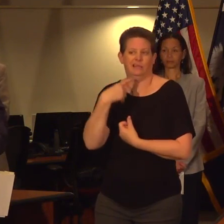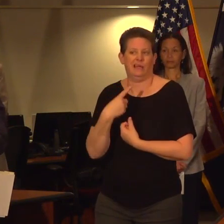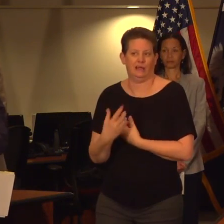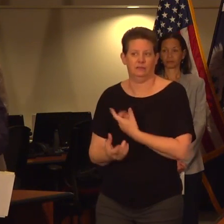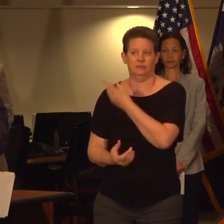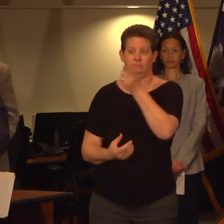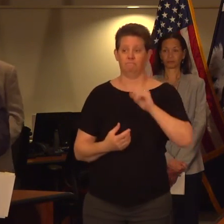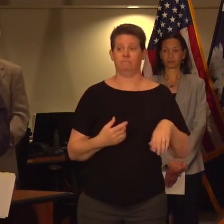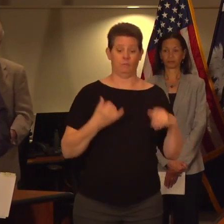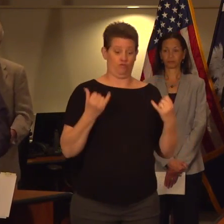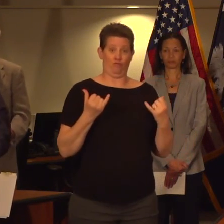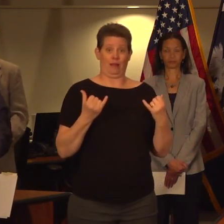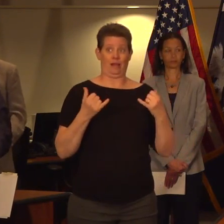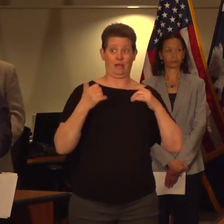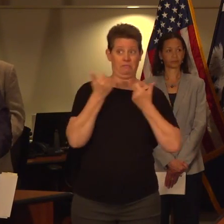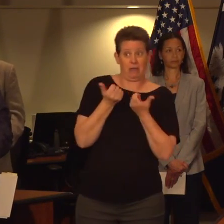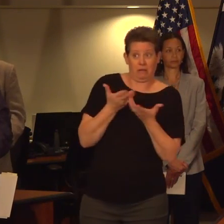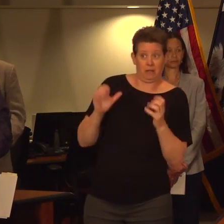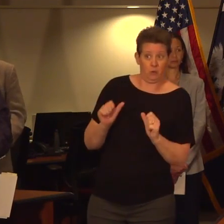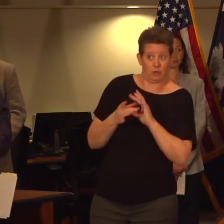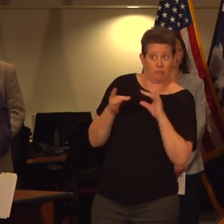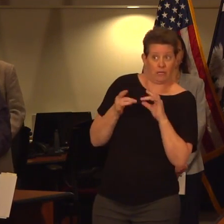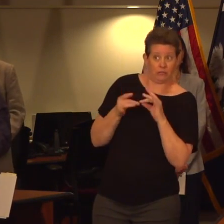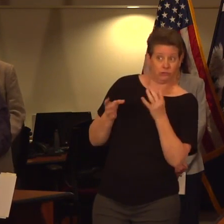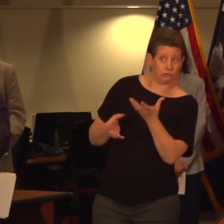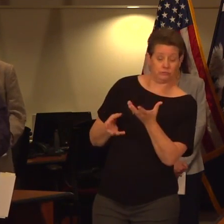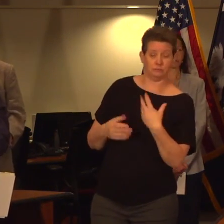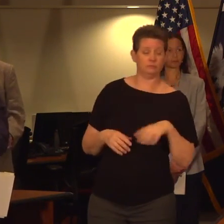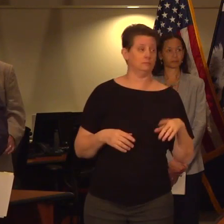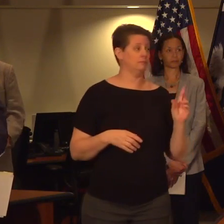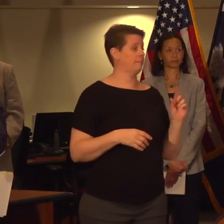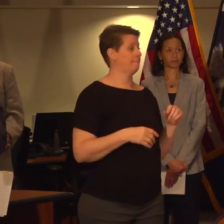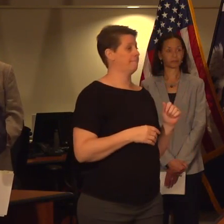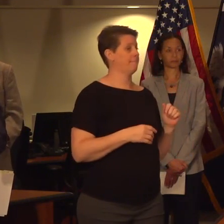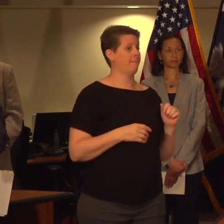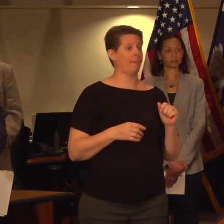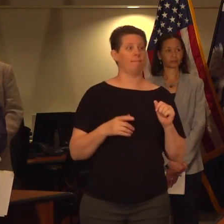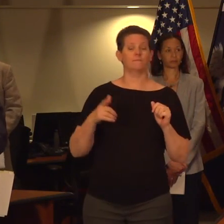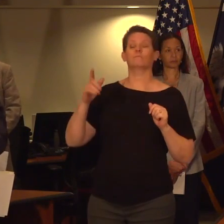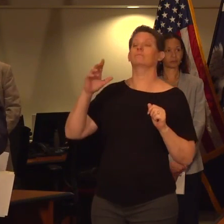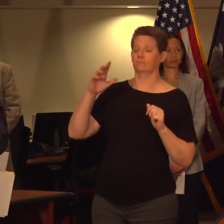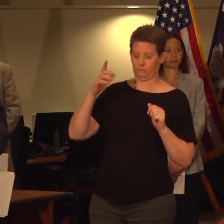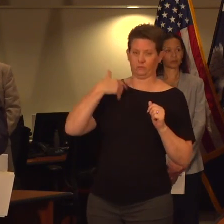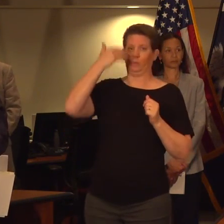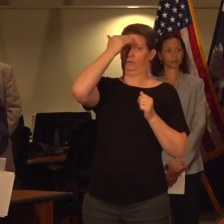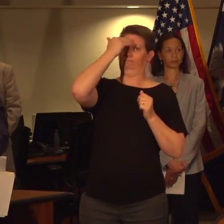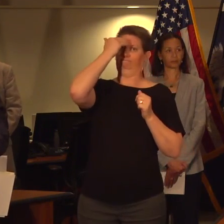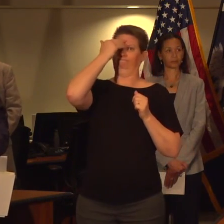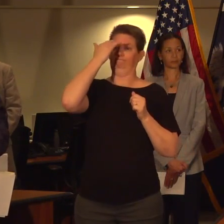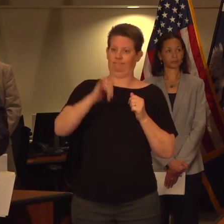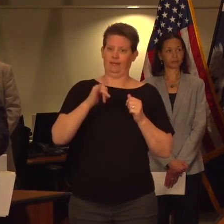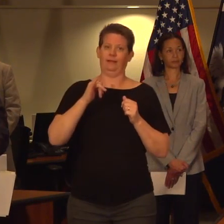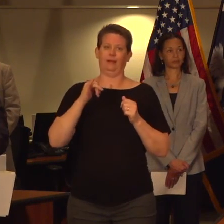so if there weren't anything right now that you could speak of in a little bit No, more detail? we are aware of the situation. I've